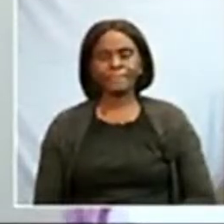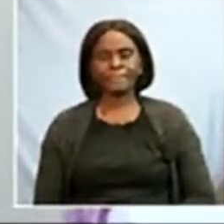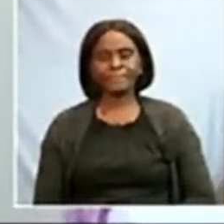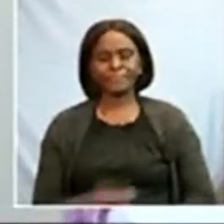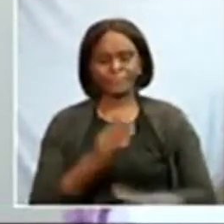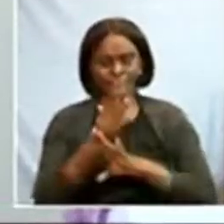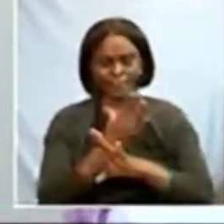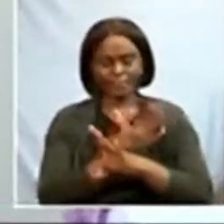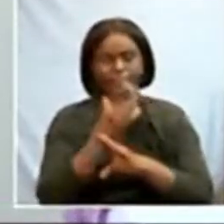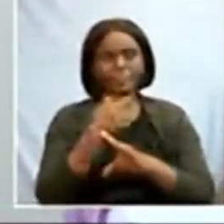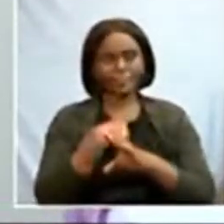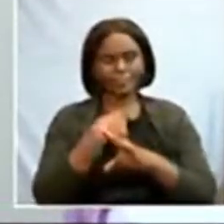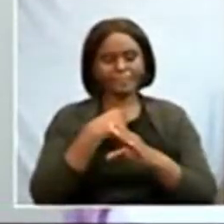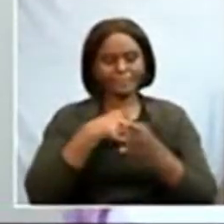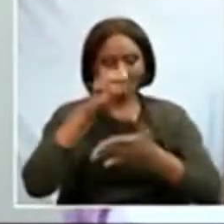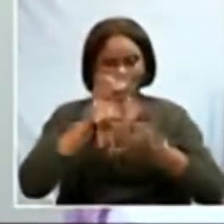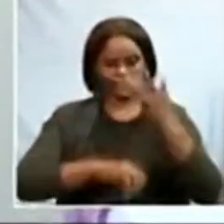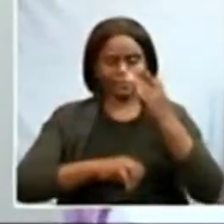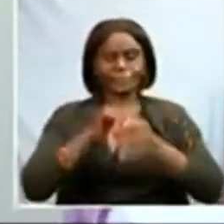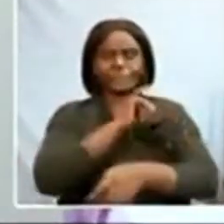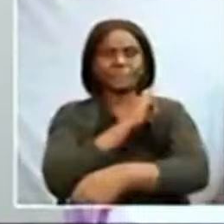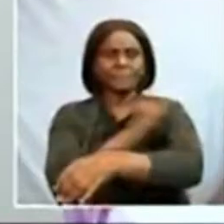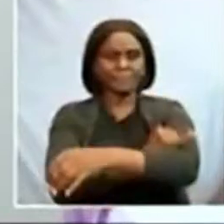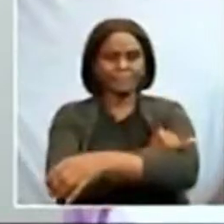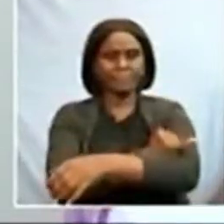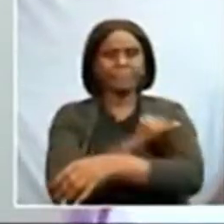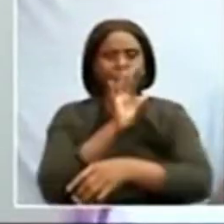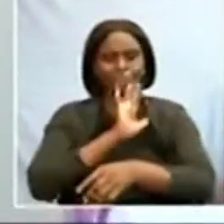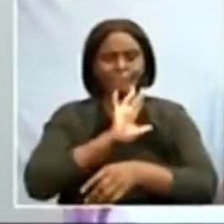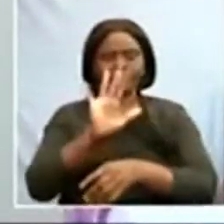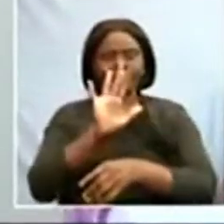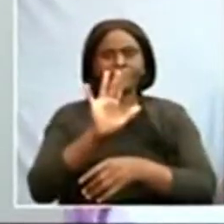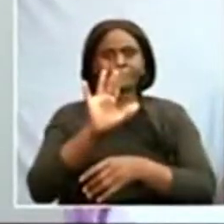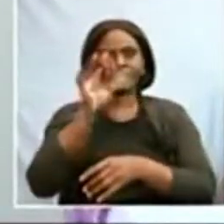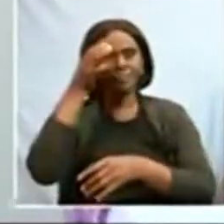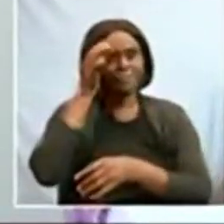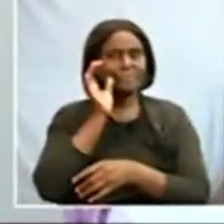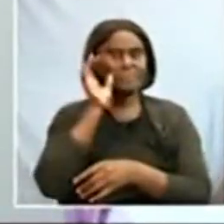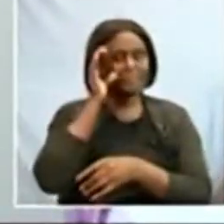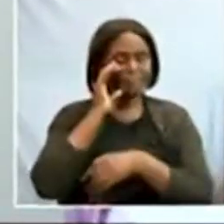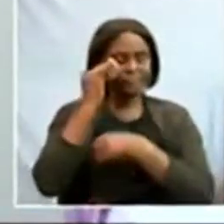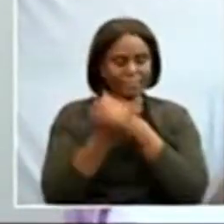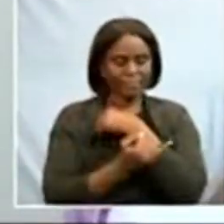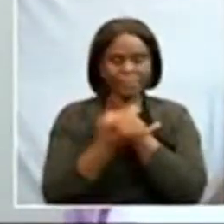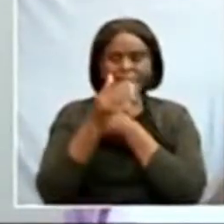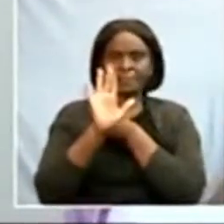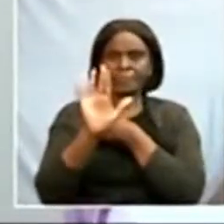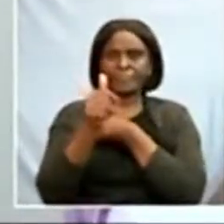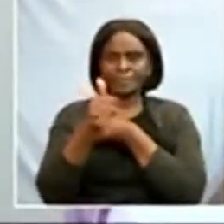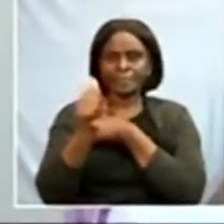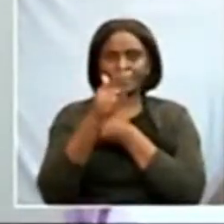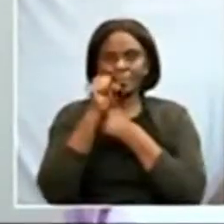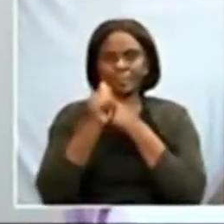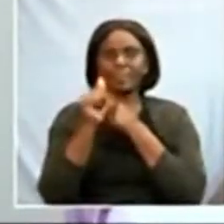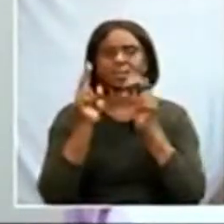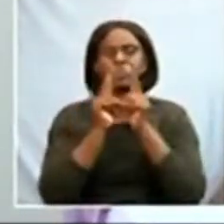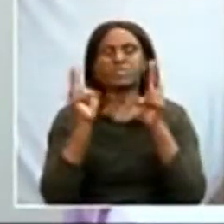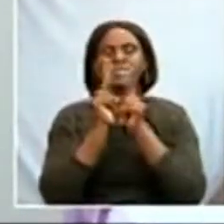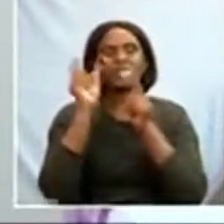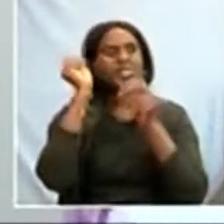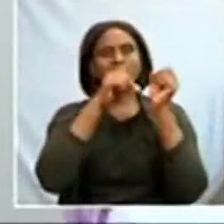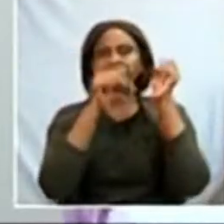Before I remove the immunity, let Yomboya introduce herself, because she's very